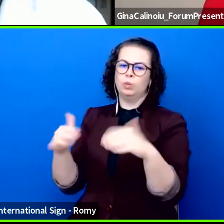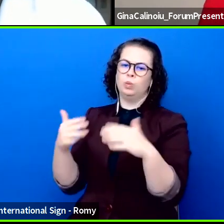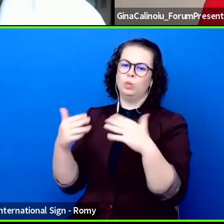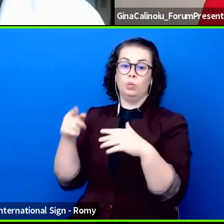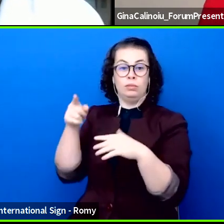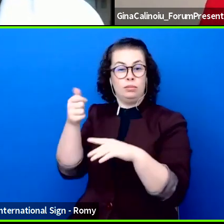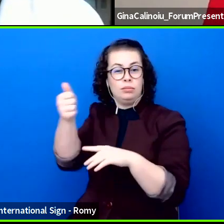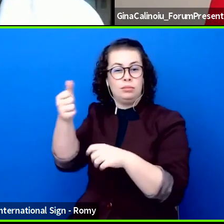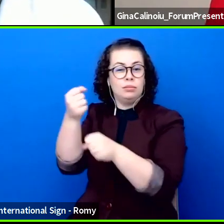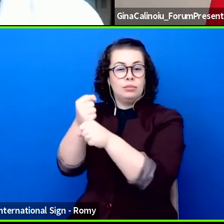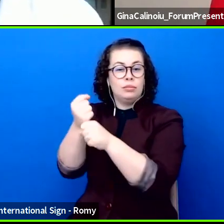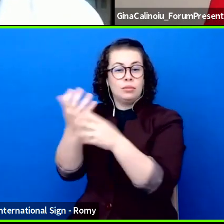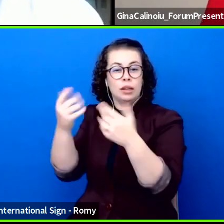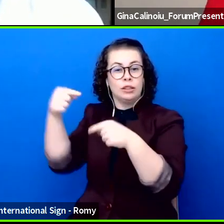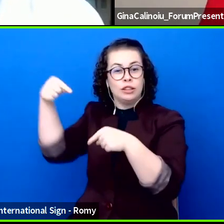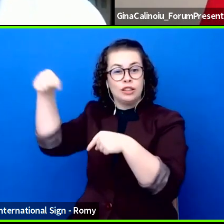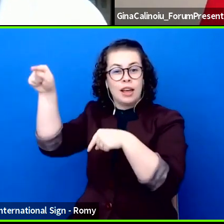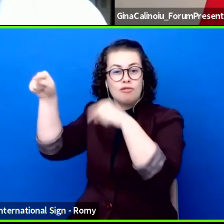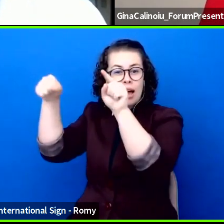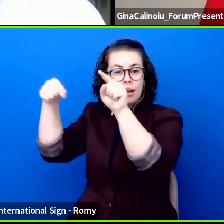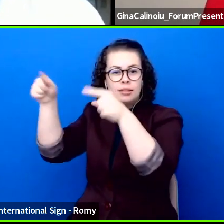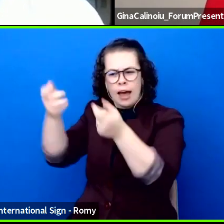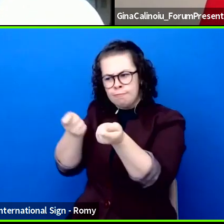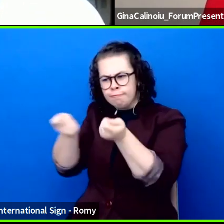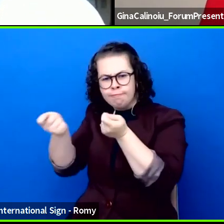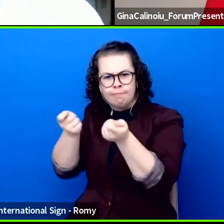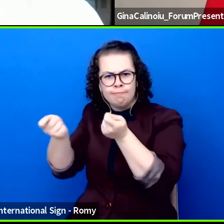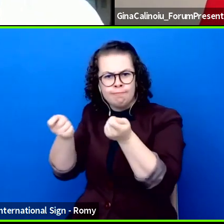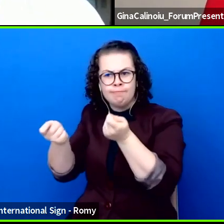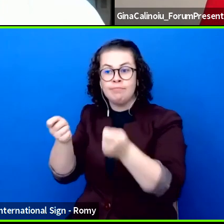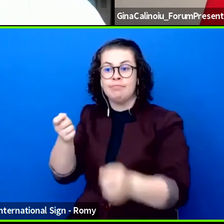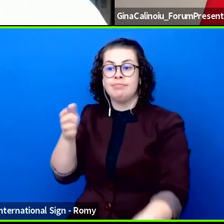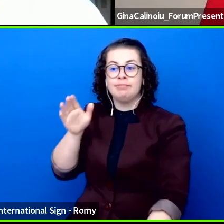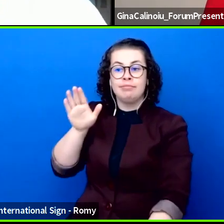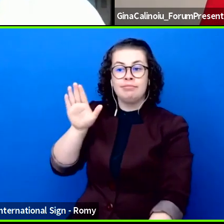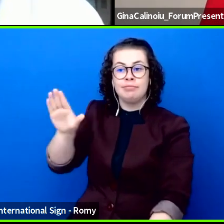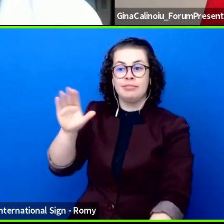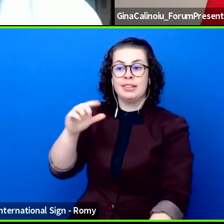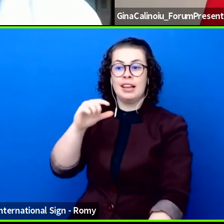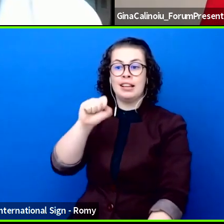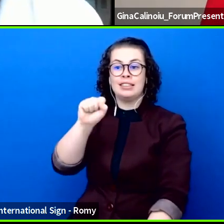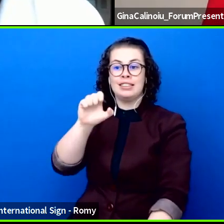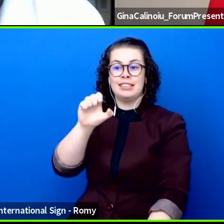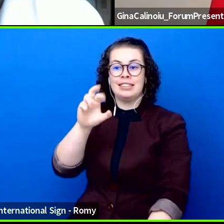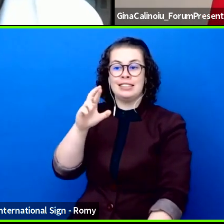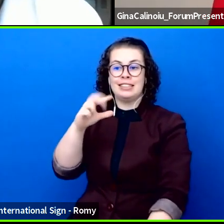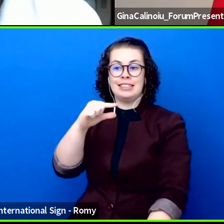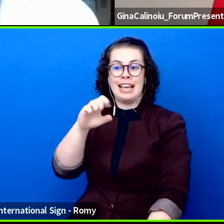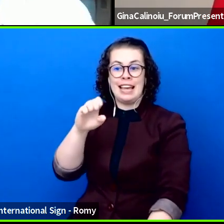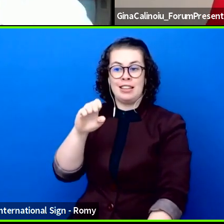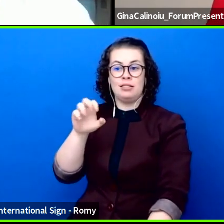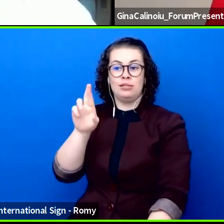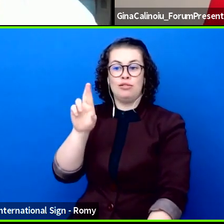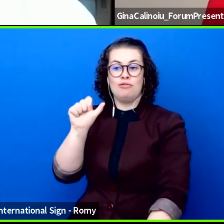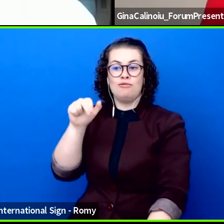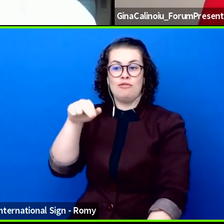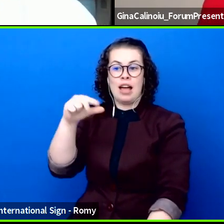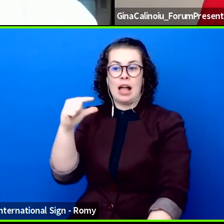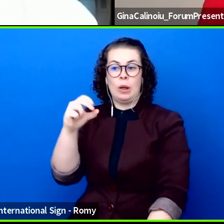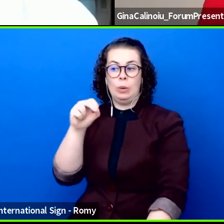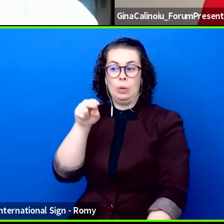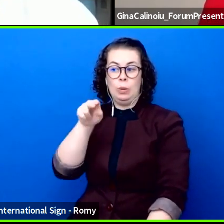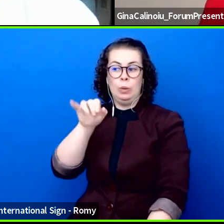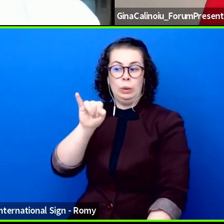in the European theatre landscape, à savoir Serge Rangouni, General Manager and Artistic